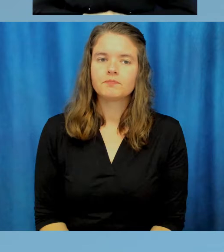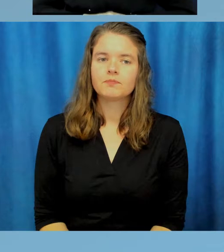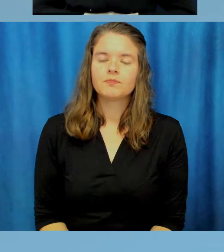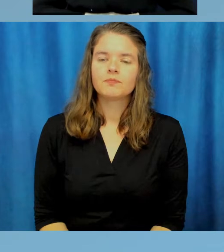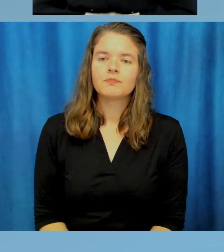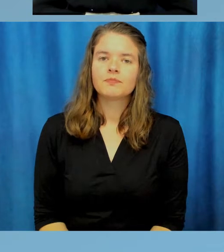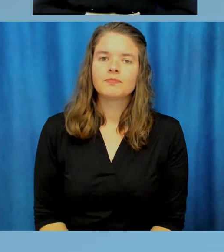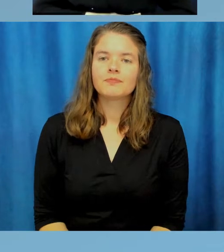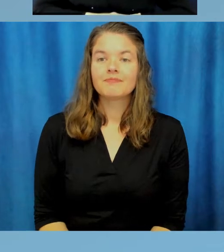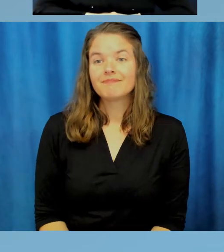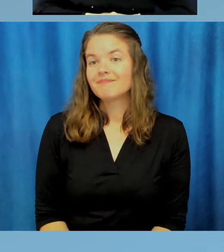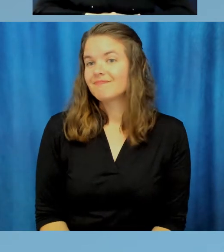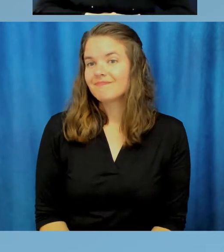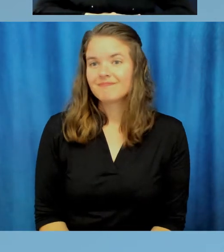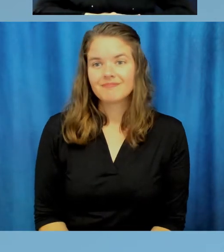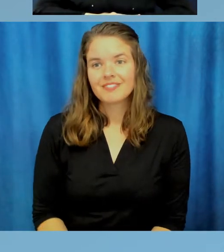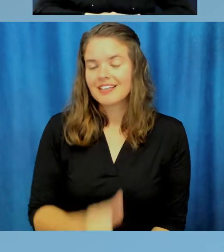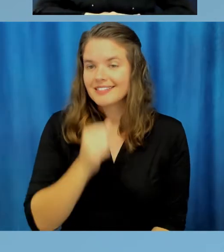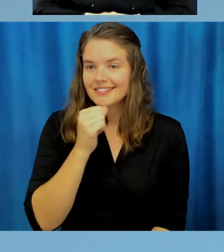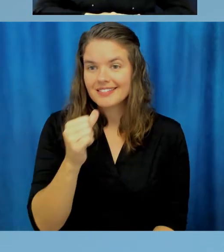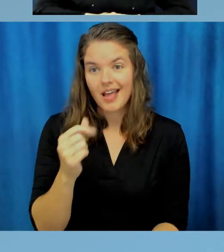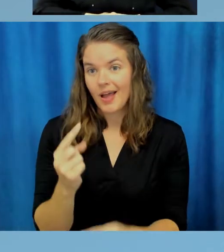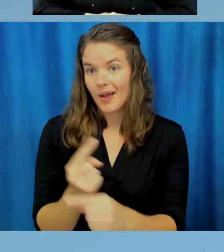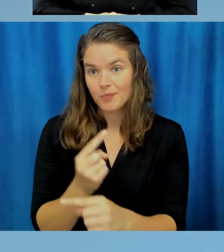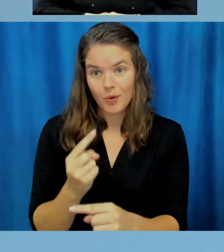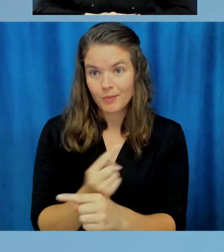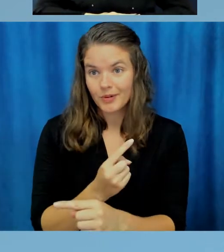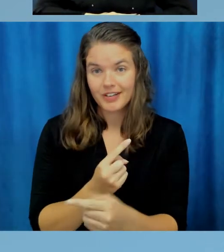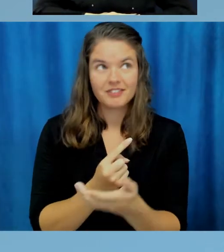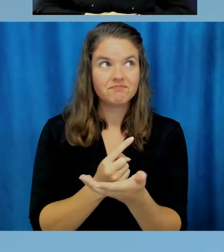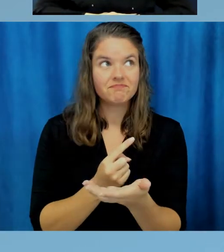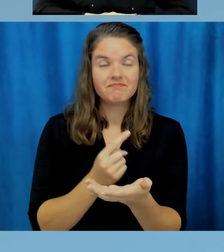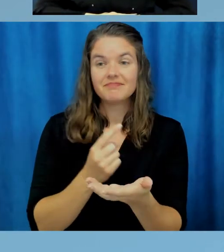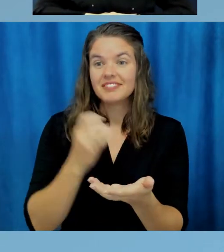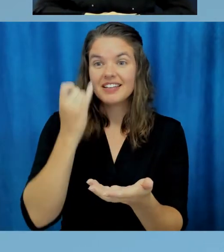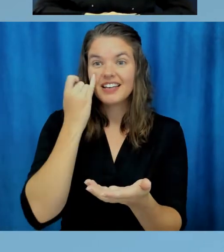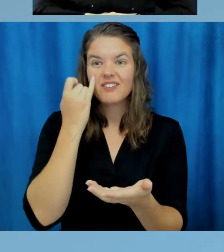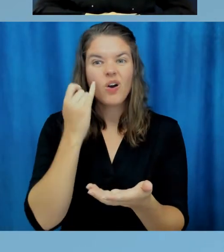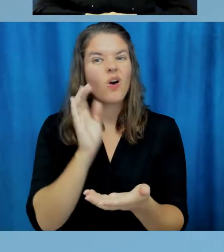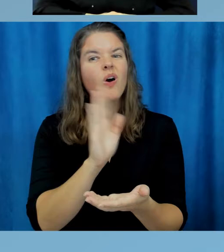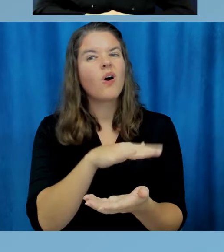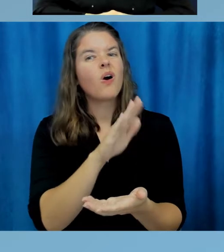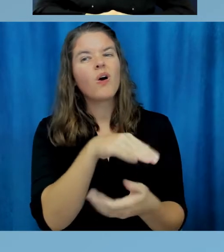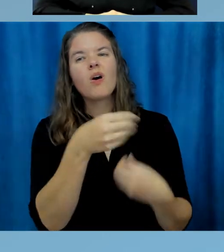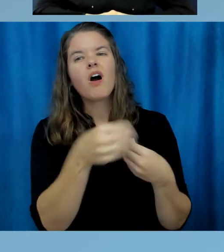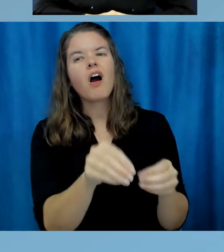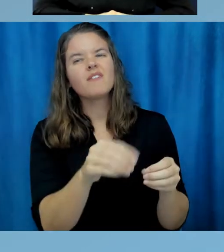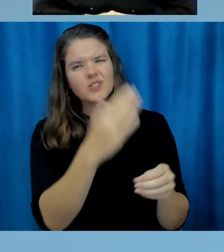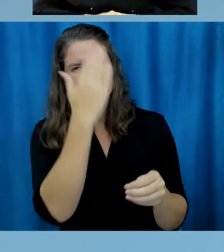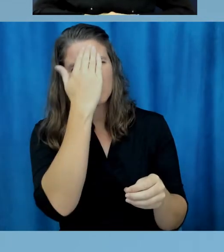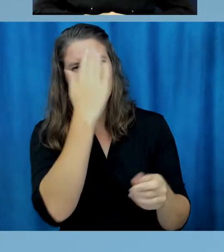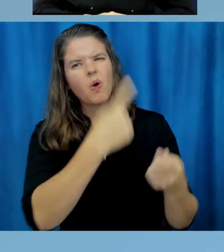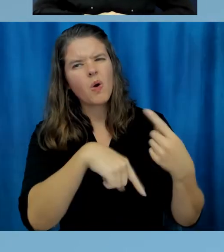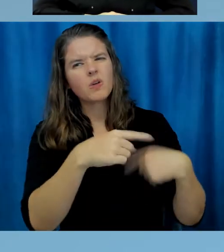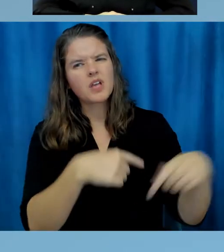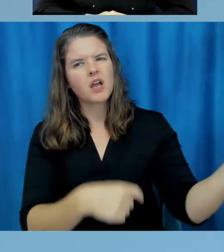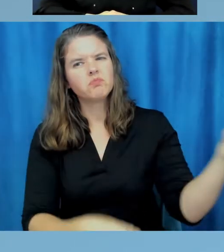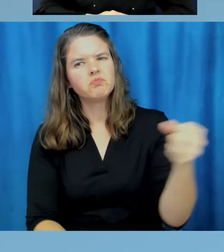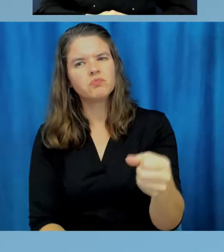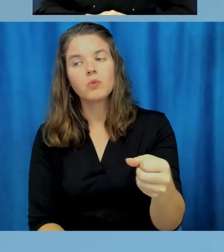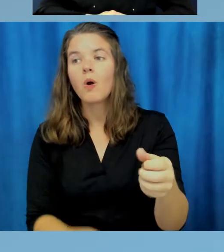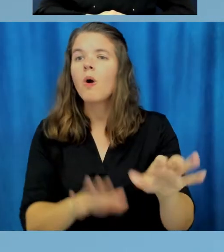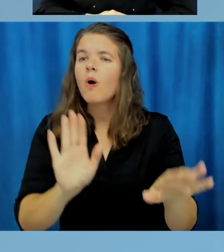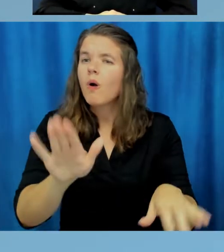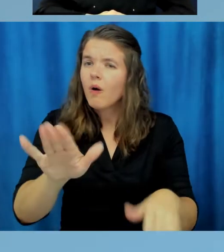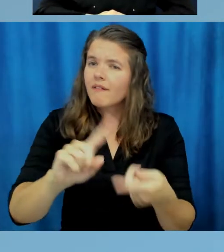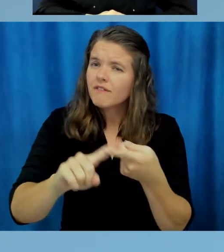It is not appropriate for you to use maybe somebody in the office that knows ASL, or a friend